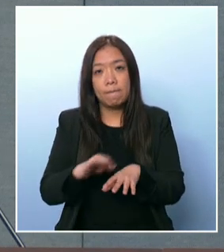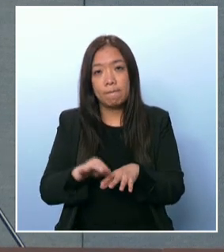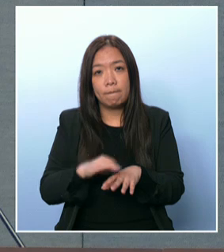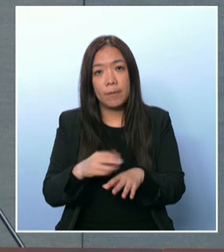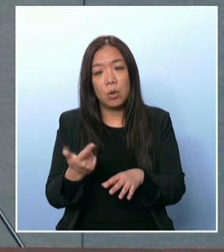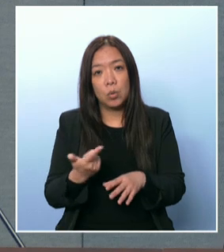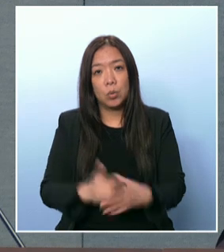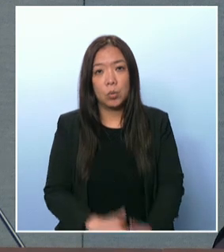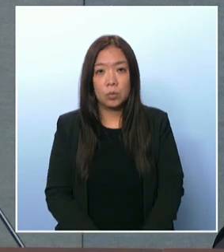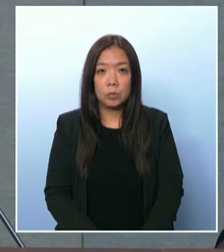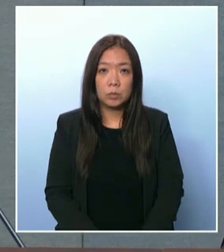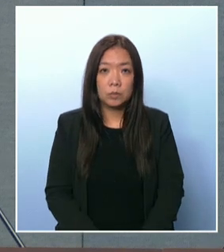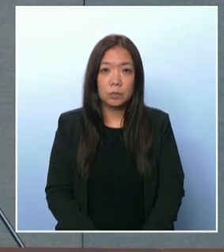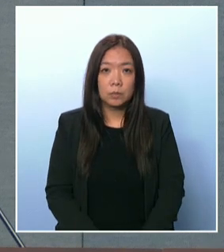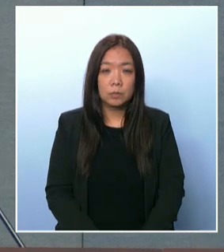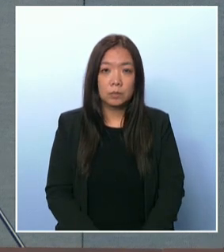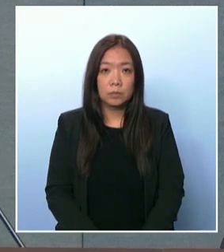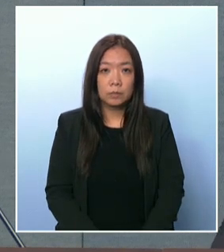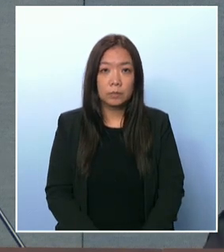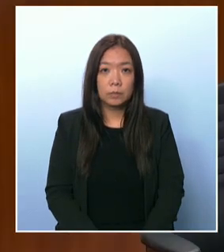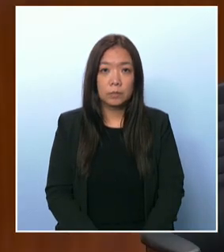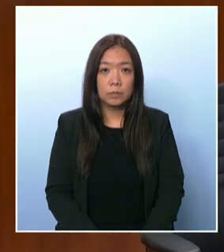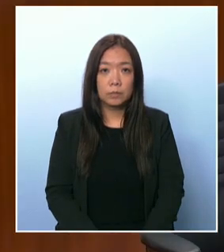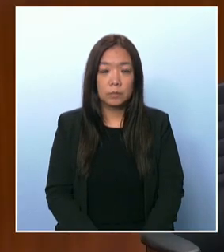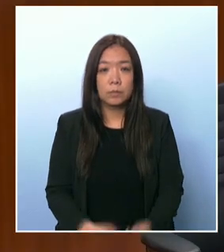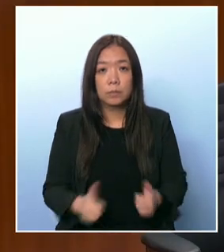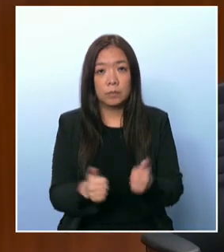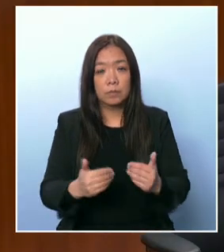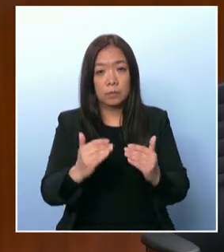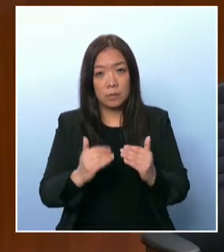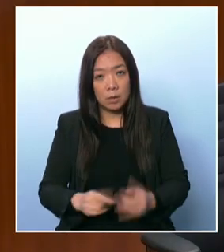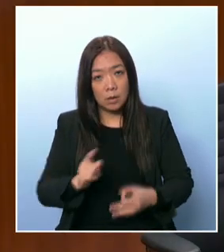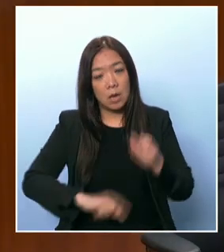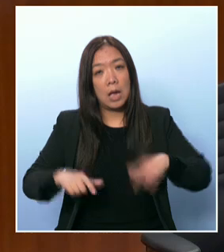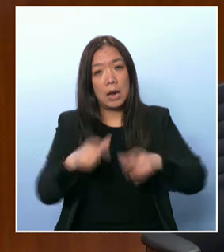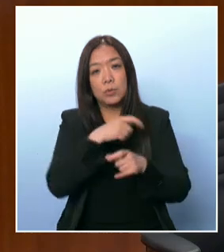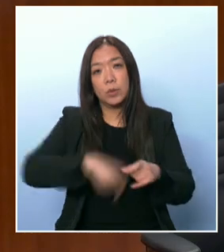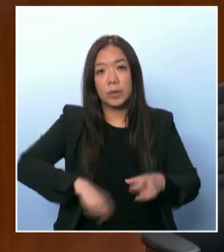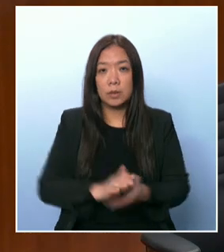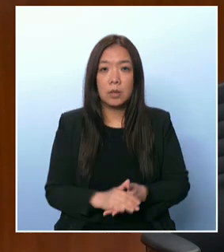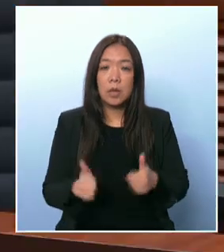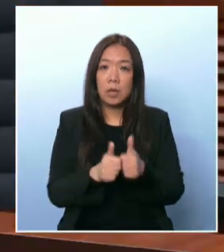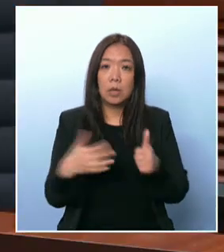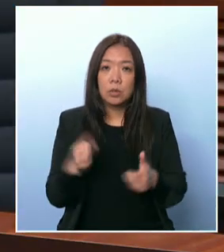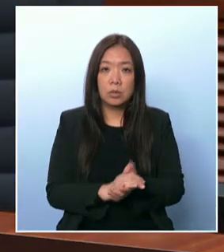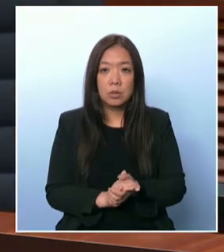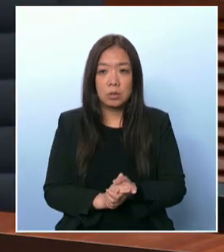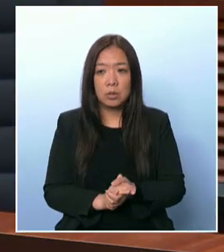Now, even without taking inflation into account, we have already achieved a significant